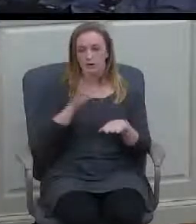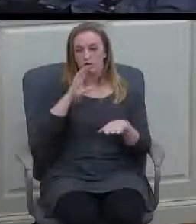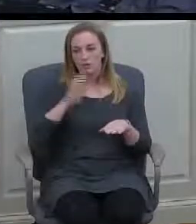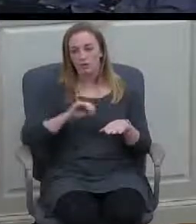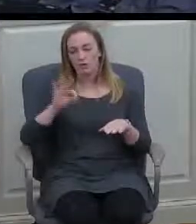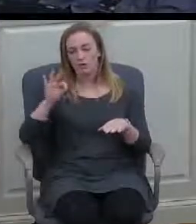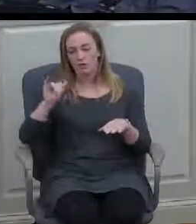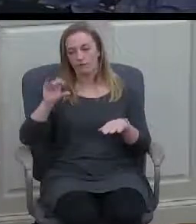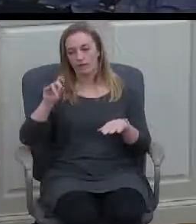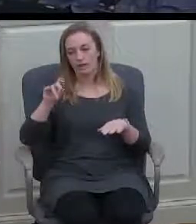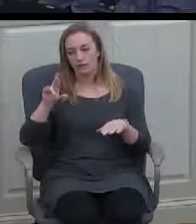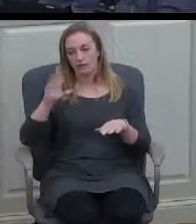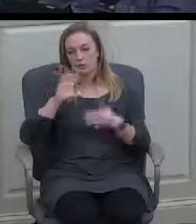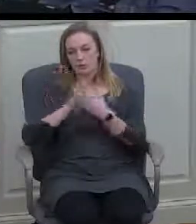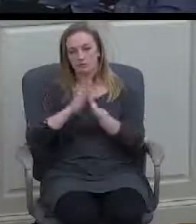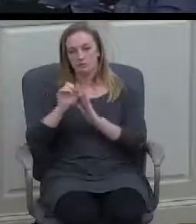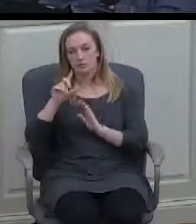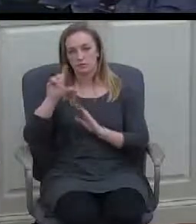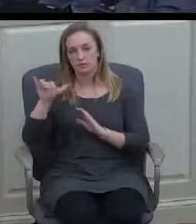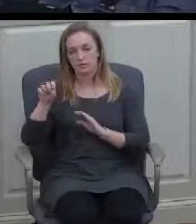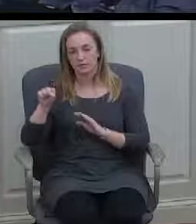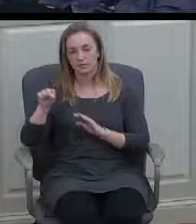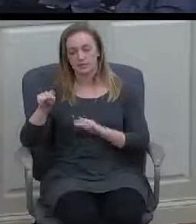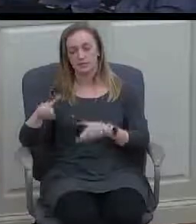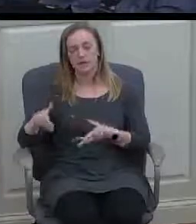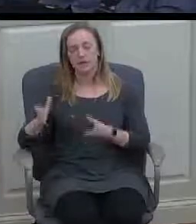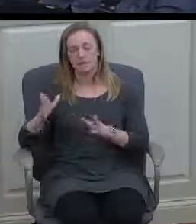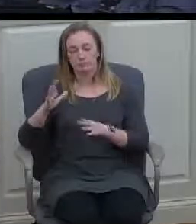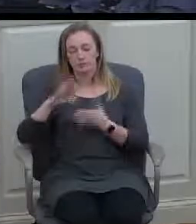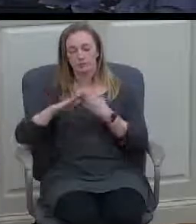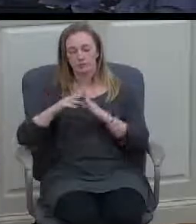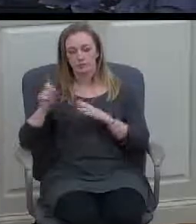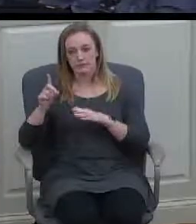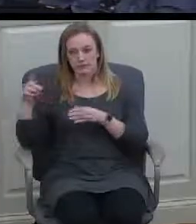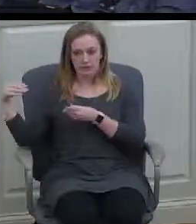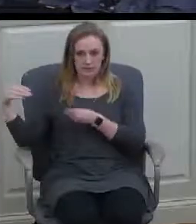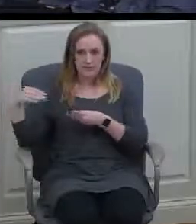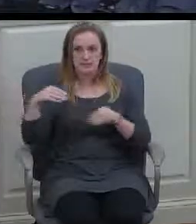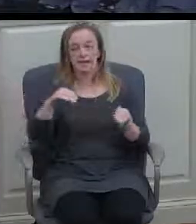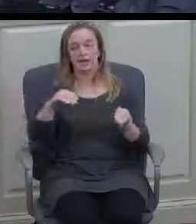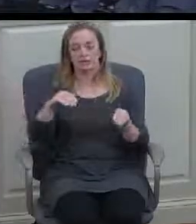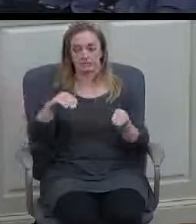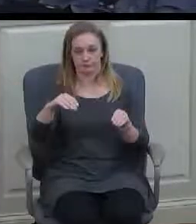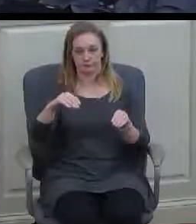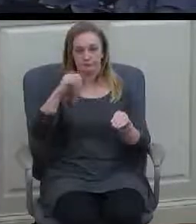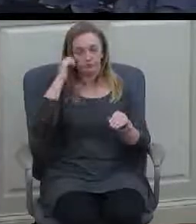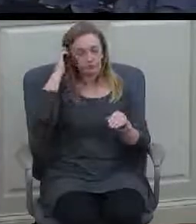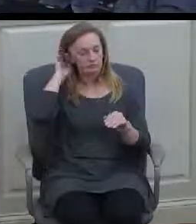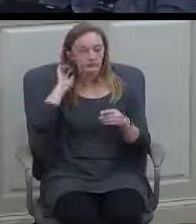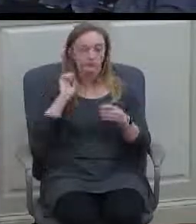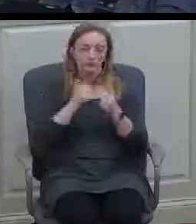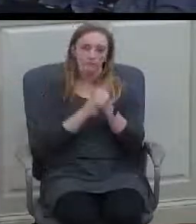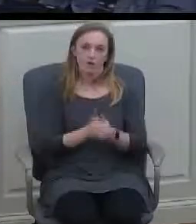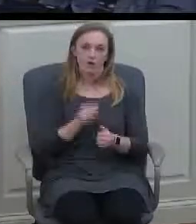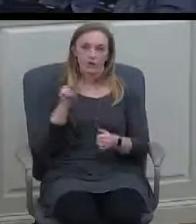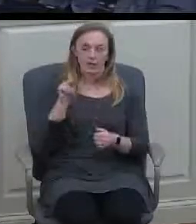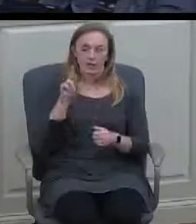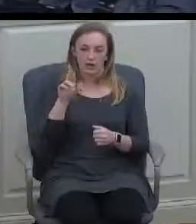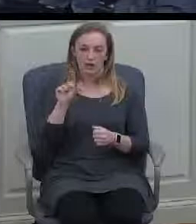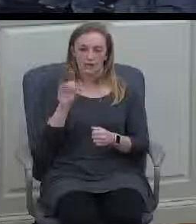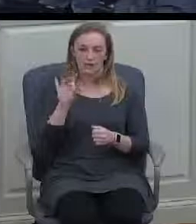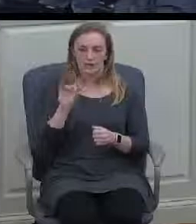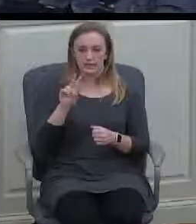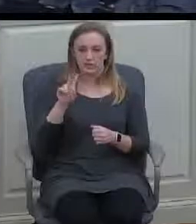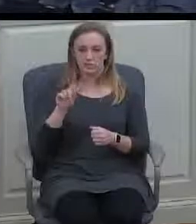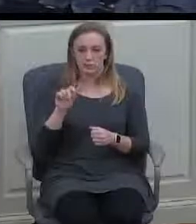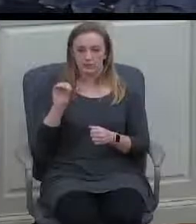surplus property and authorizing the city of Danville to dispose of the Old Fackler Street right-of-way in accordance with KRS